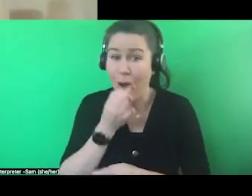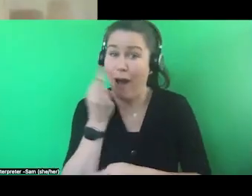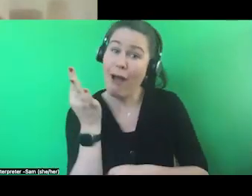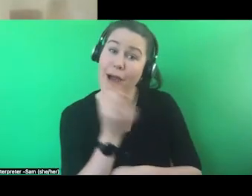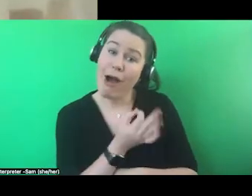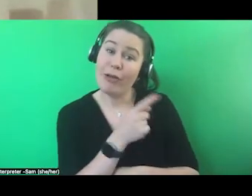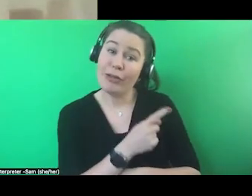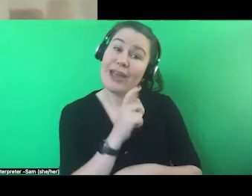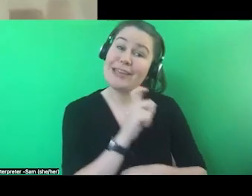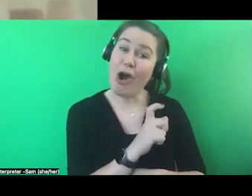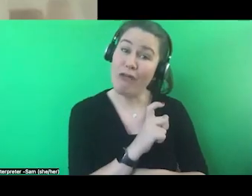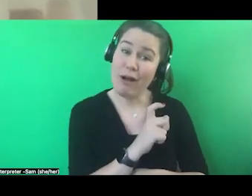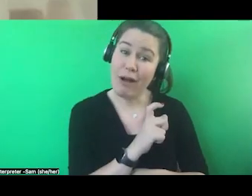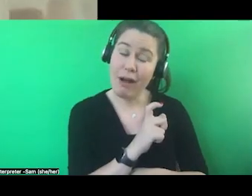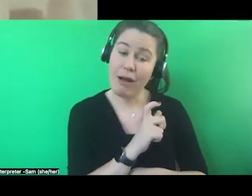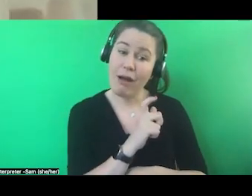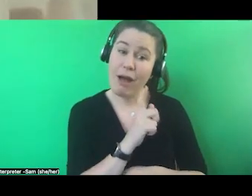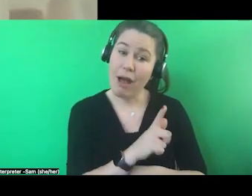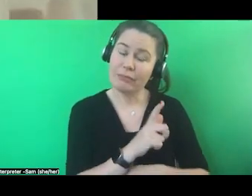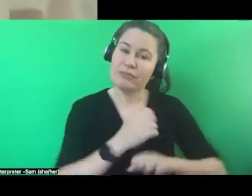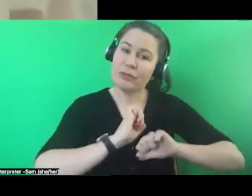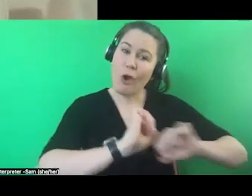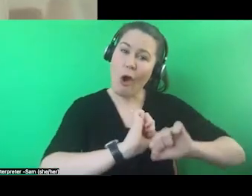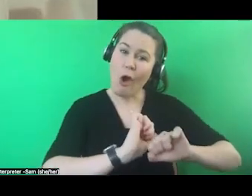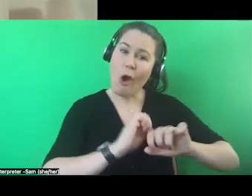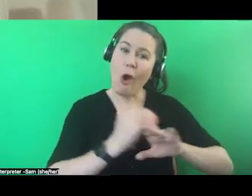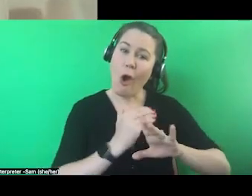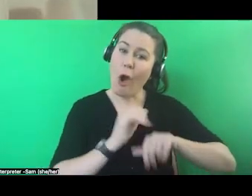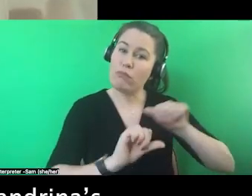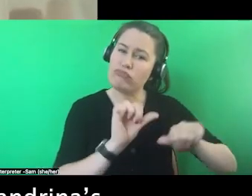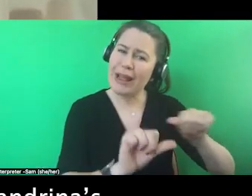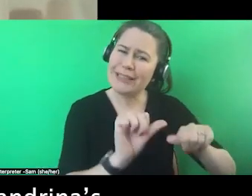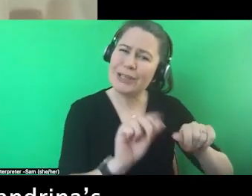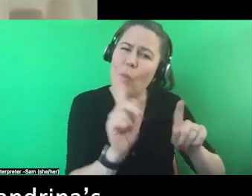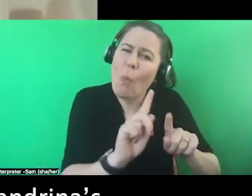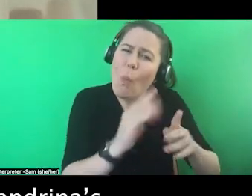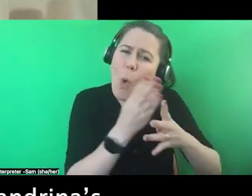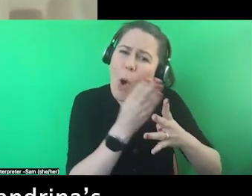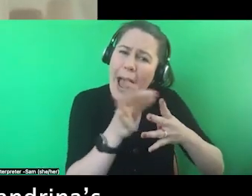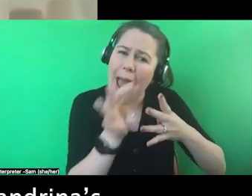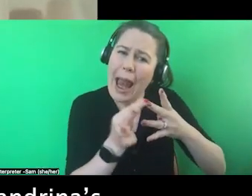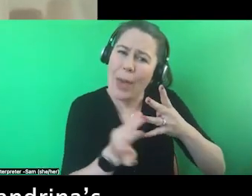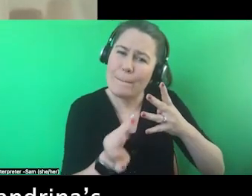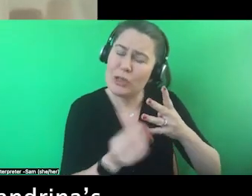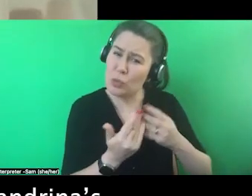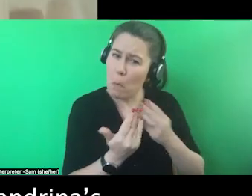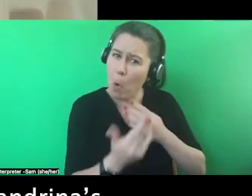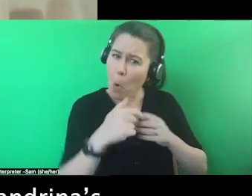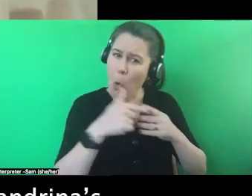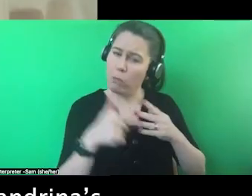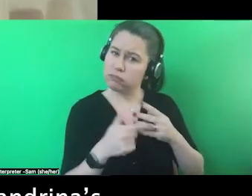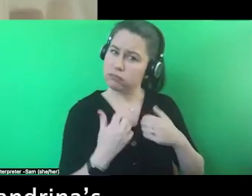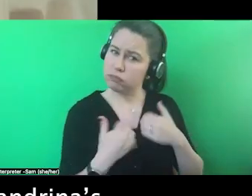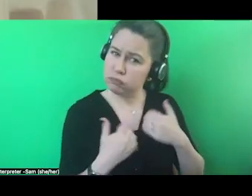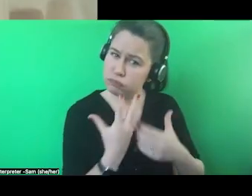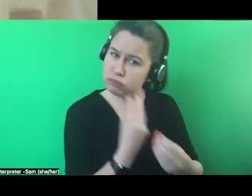tell us about the practice of Alexandrina. What was the element that was of utmost interest for you in